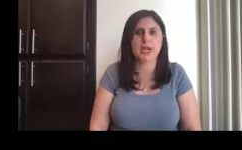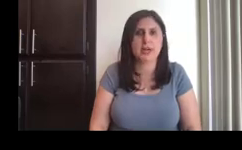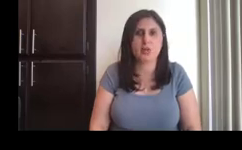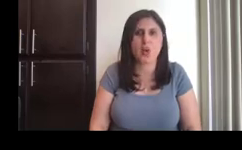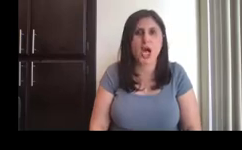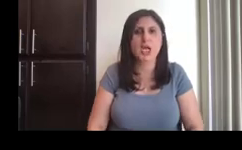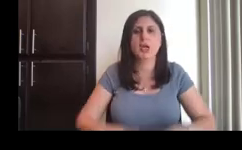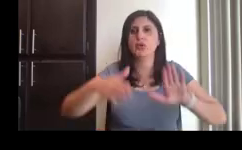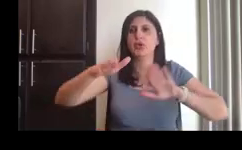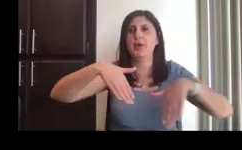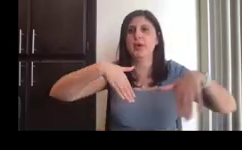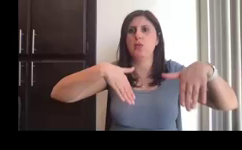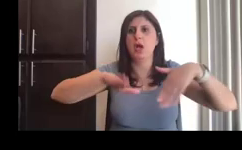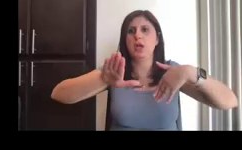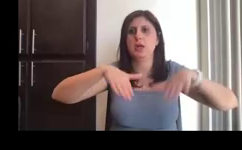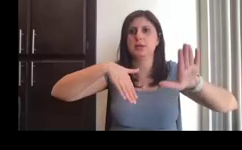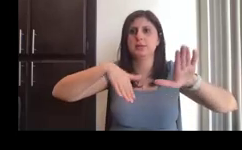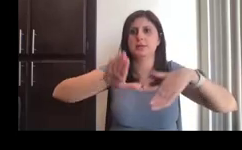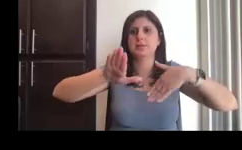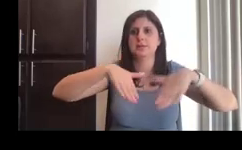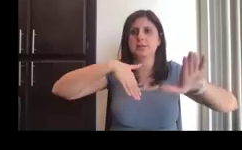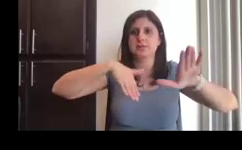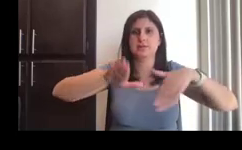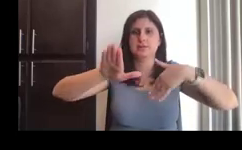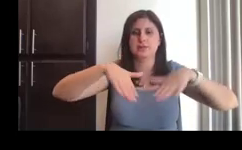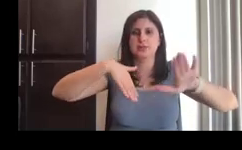Work. Oh, sorry. Walk. You know that one? Walk.